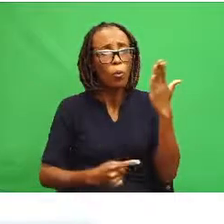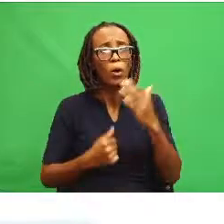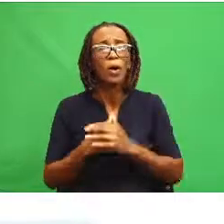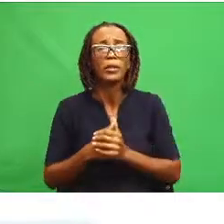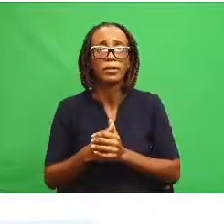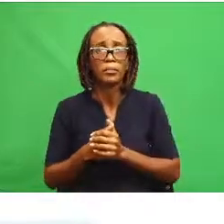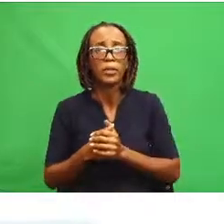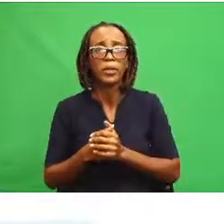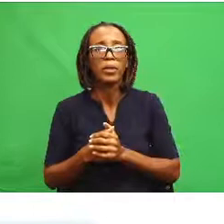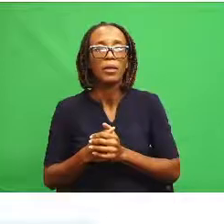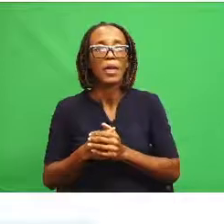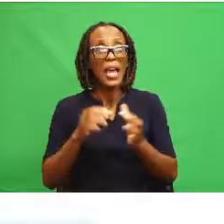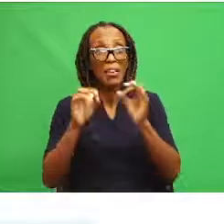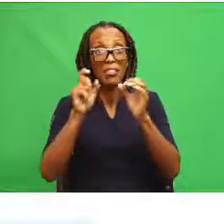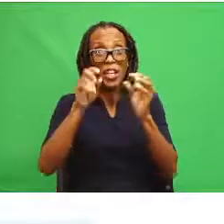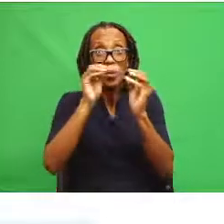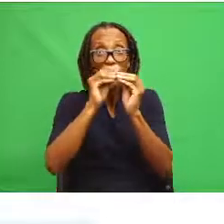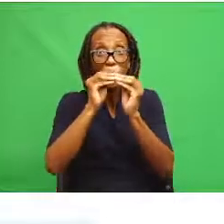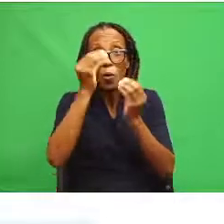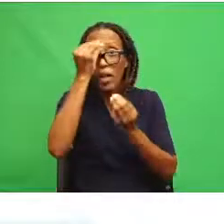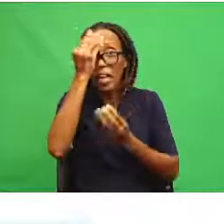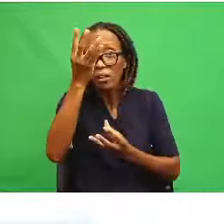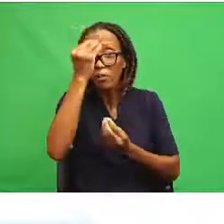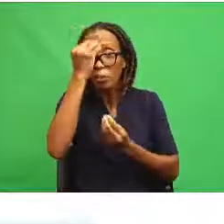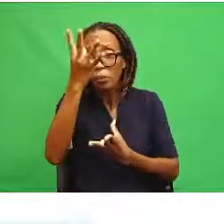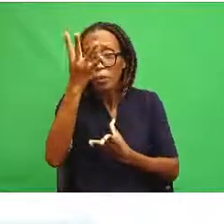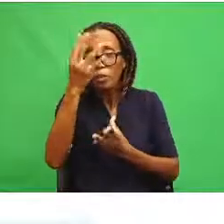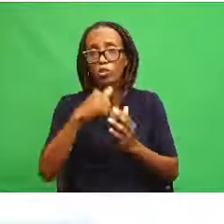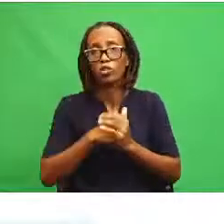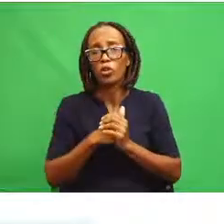that for further information,